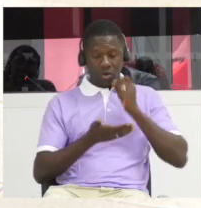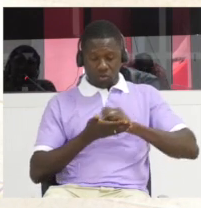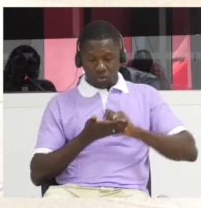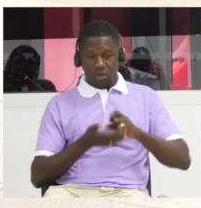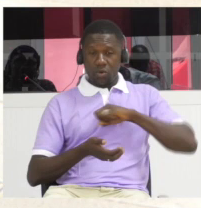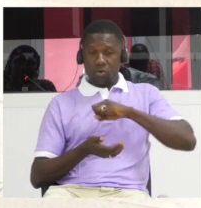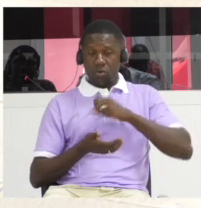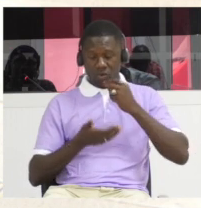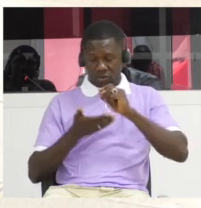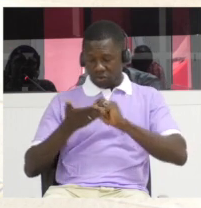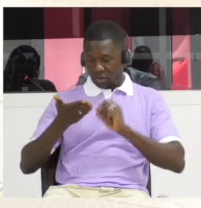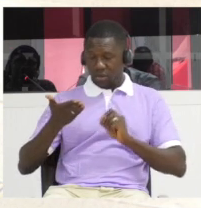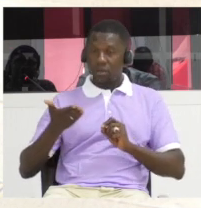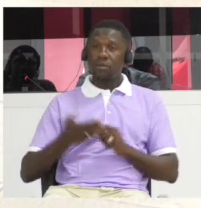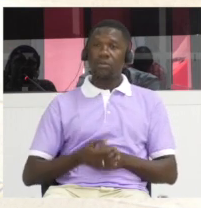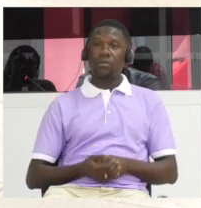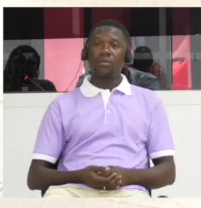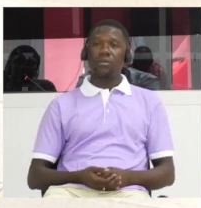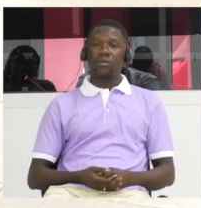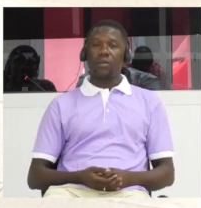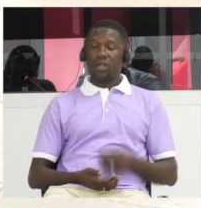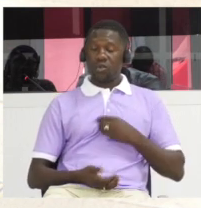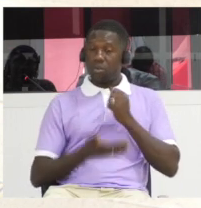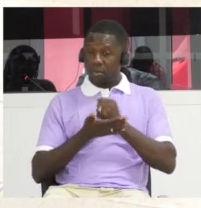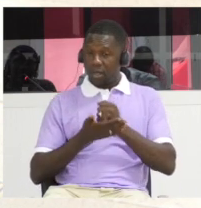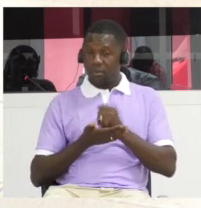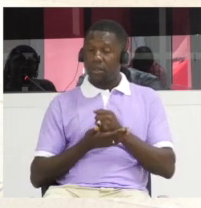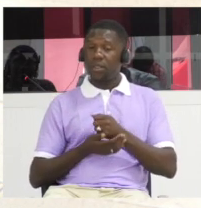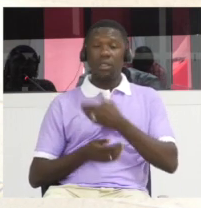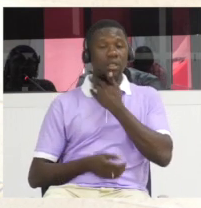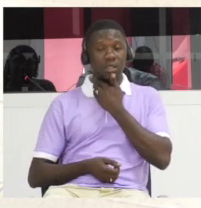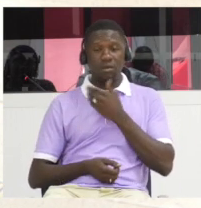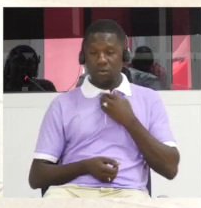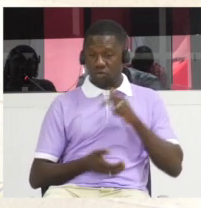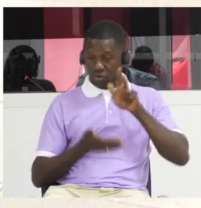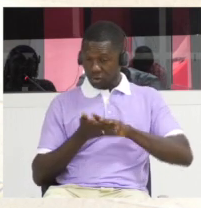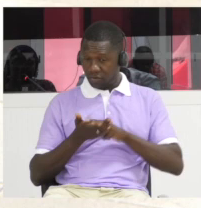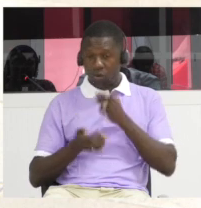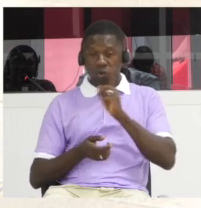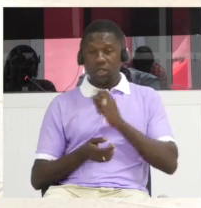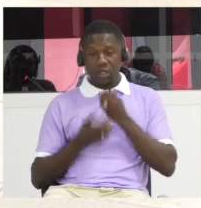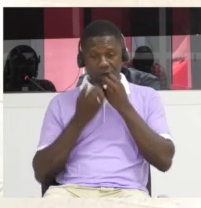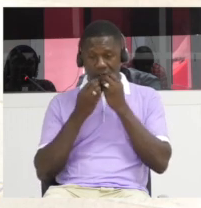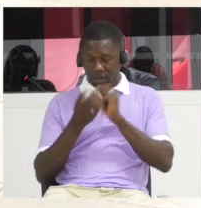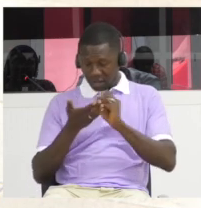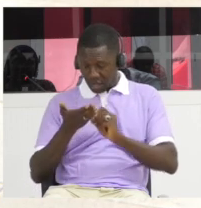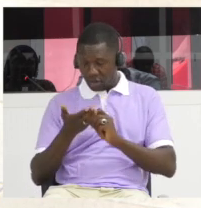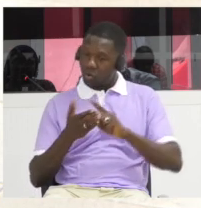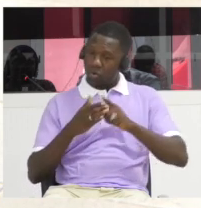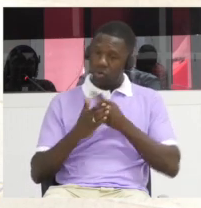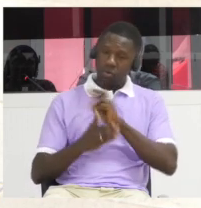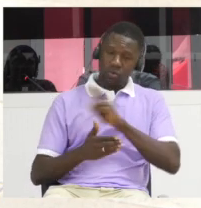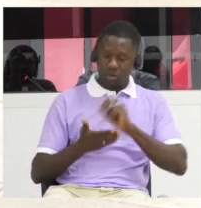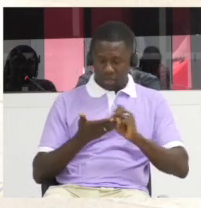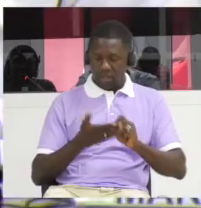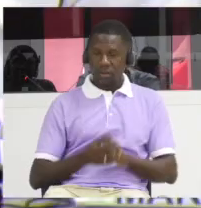statement, so that should make it easier for him to confirm what he wrote or did not write.